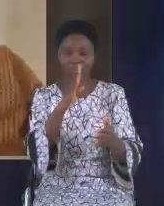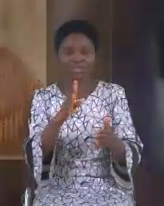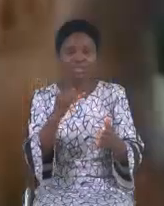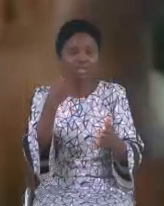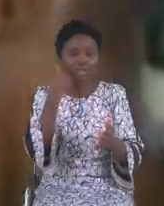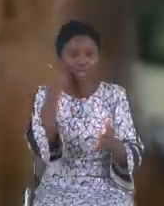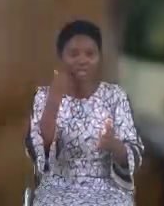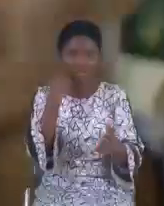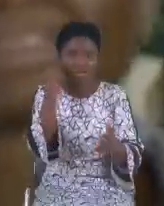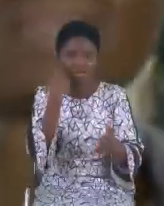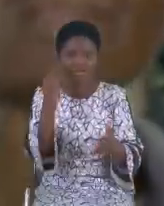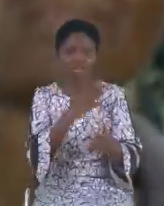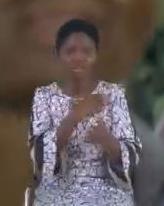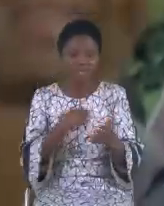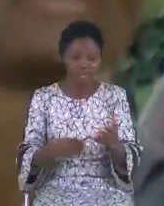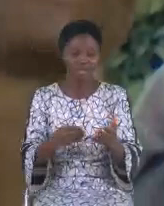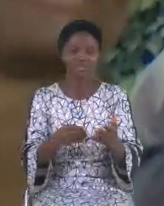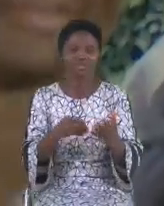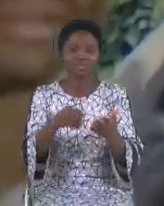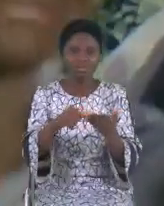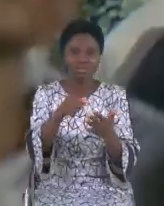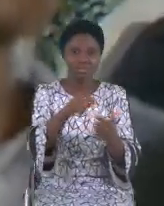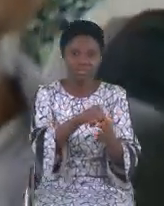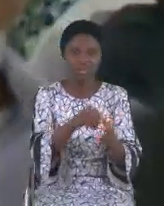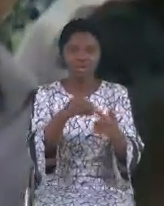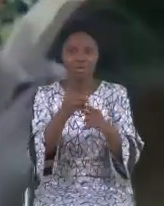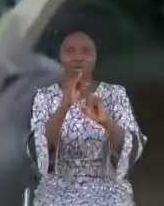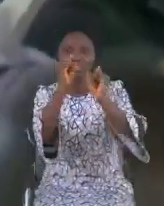see fornication and let it go like that? How can somebody